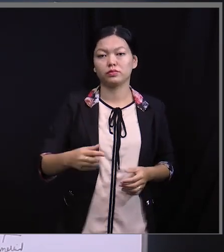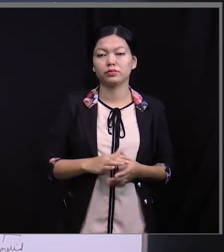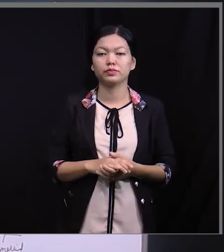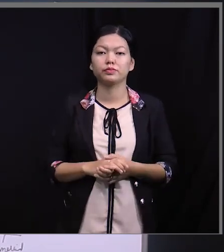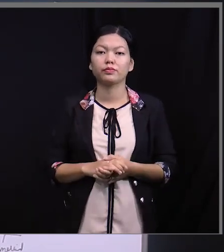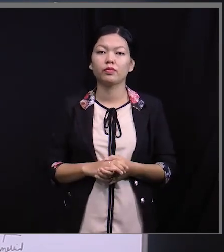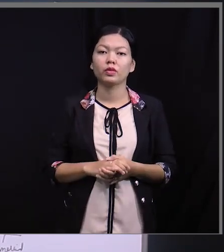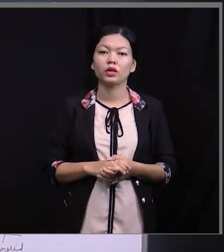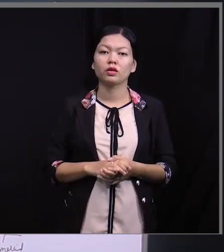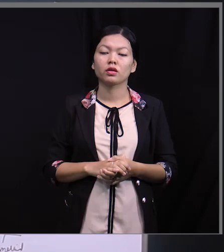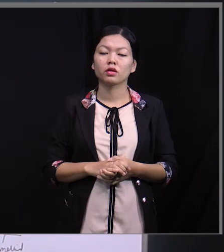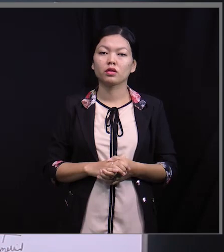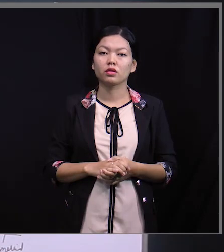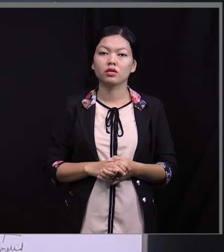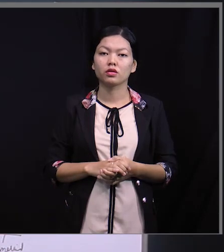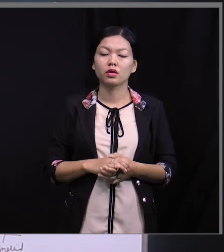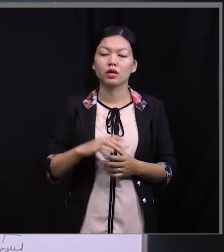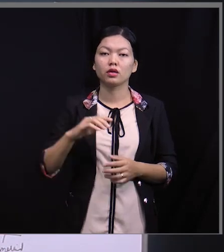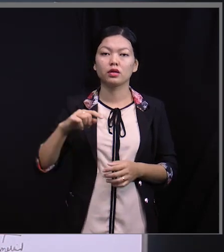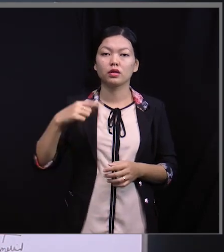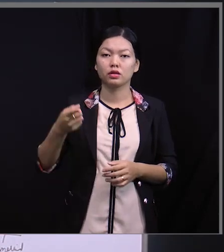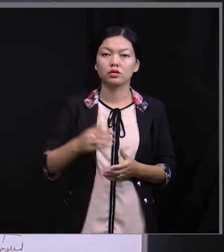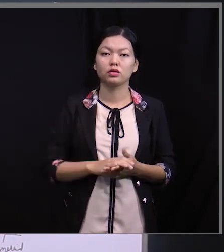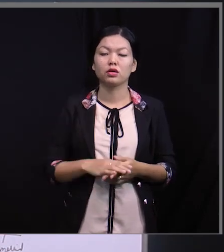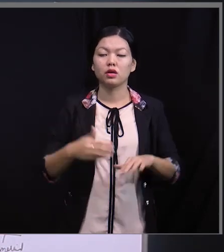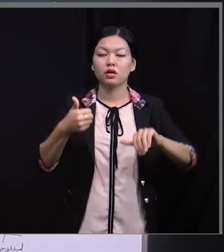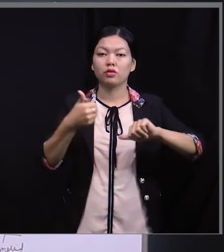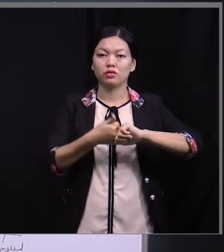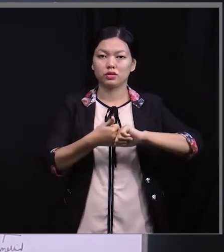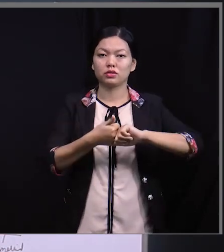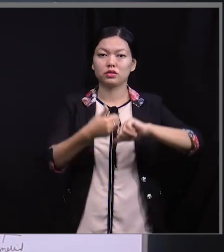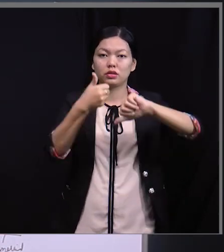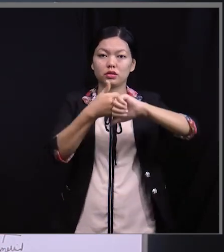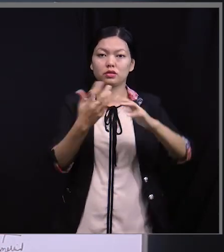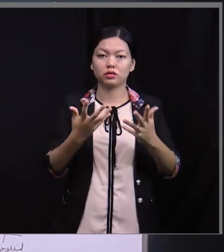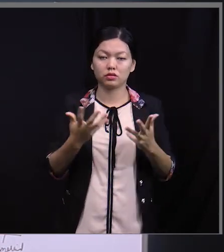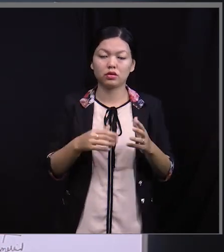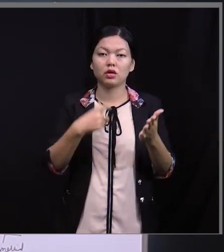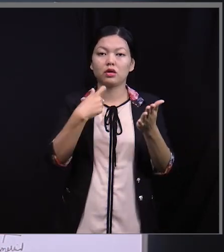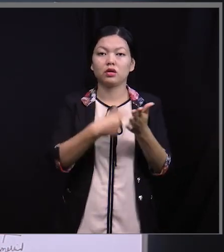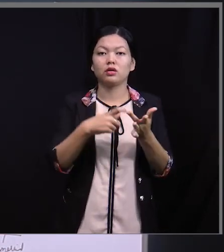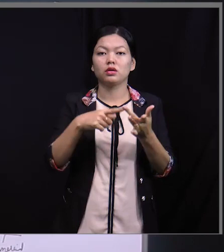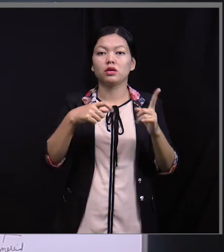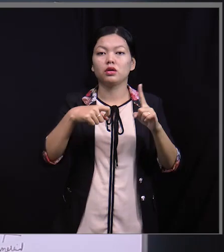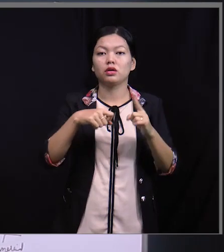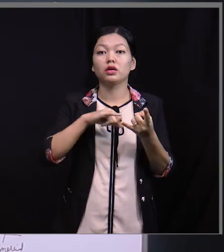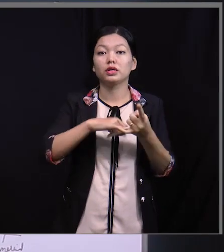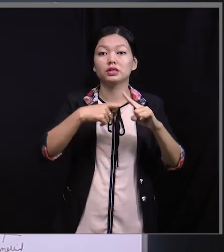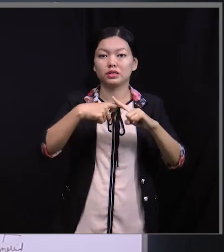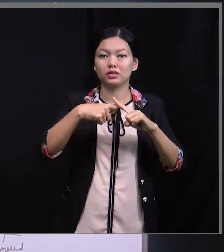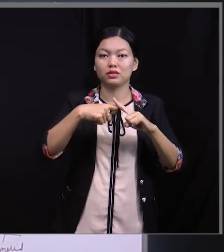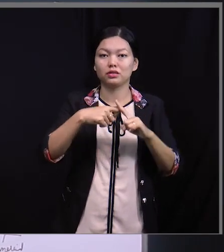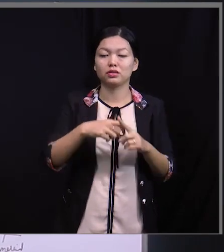always innovators. Next is risk taking. The second function of entrepreneurial functions under the function